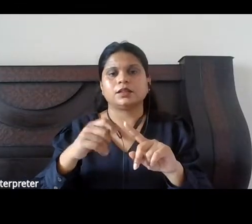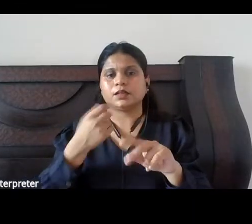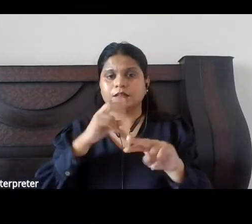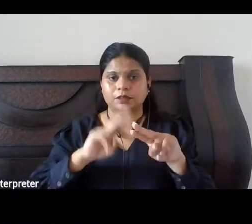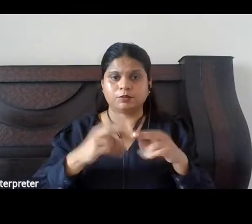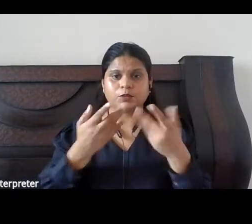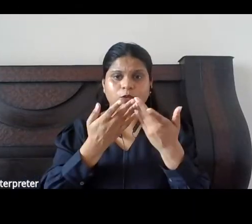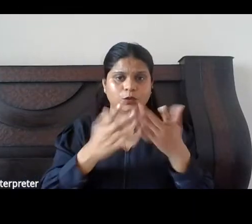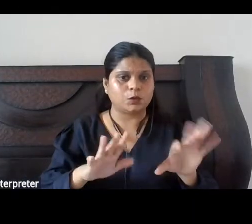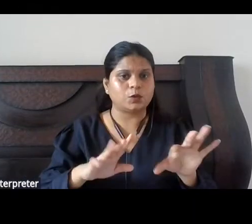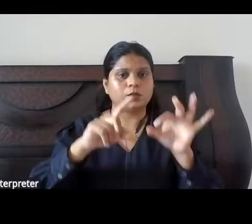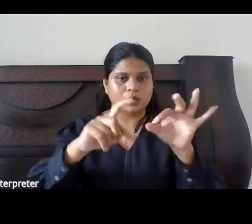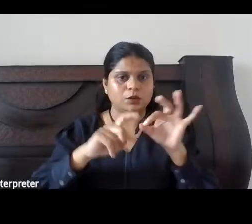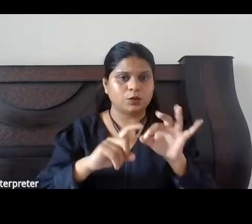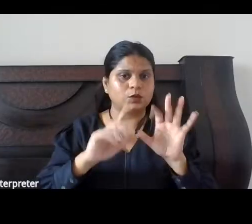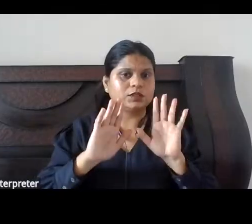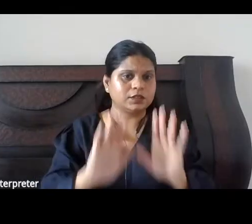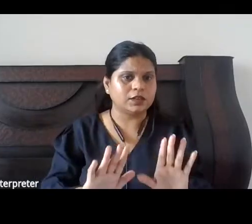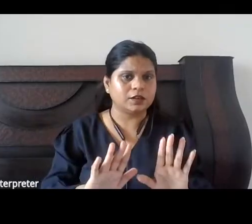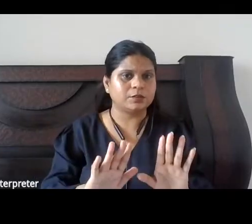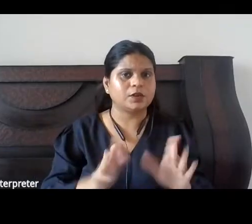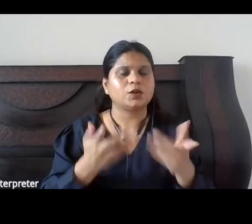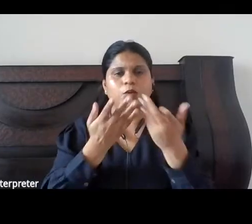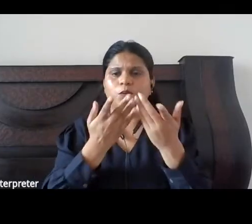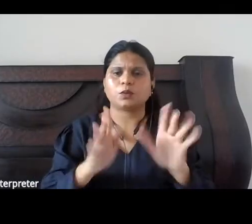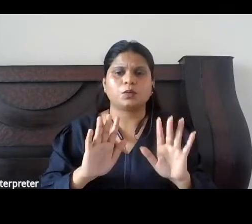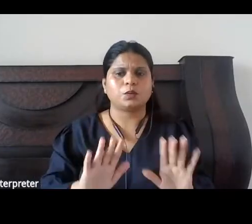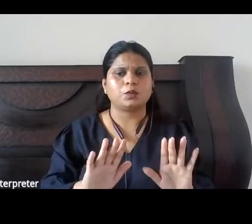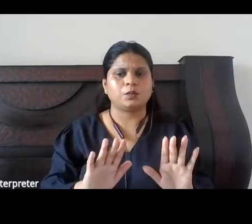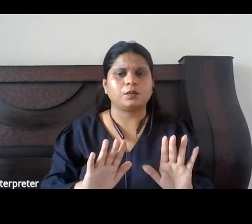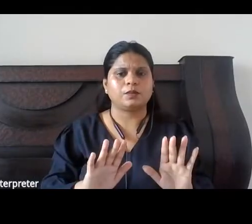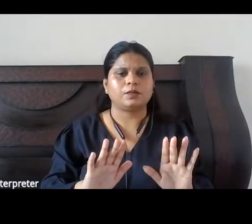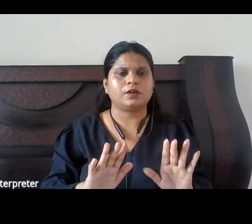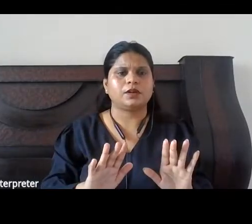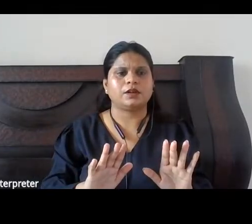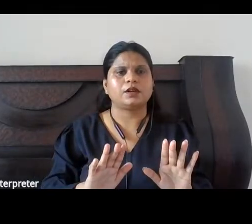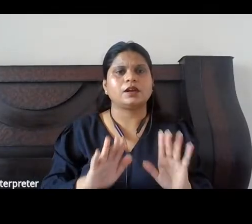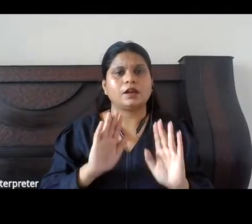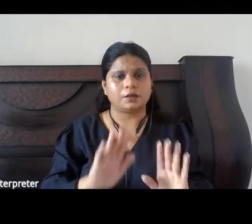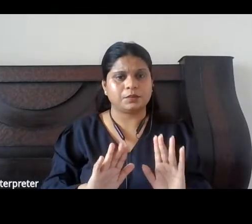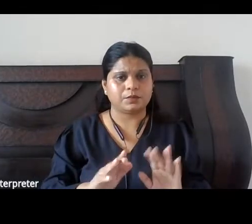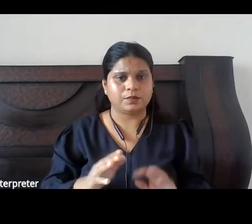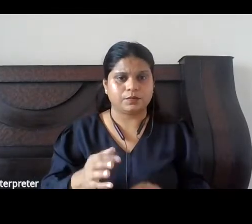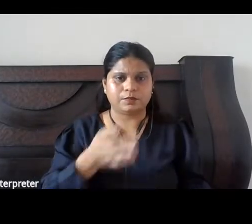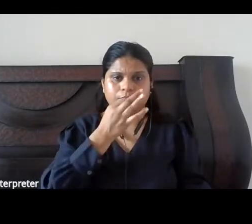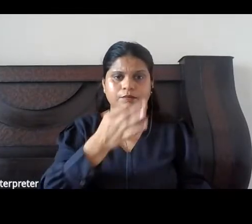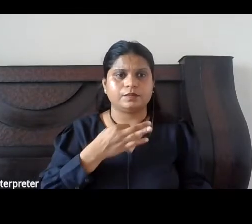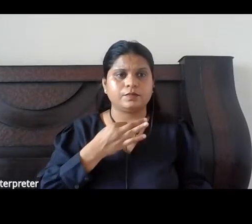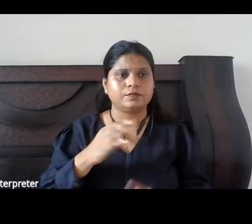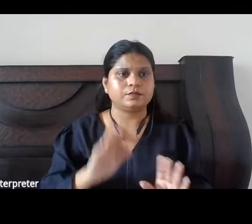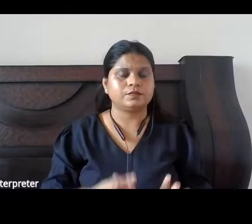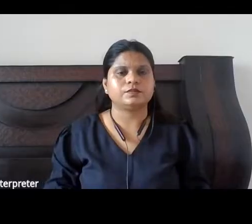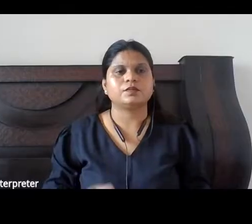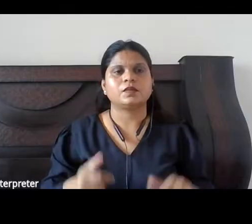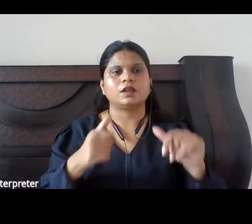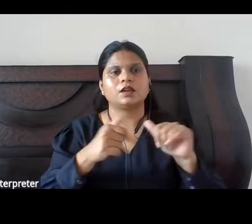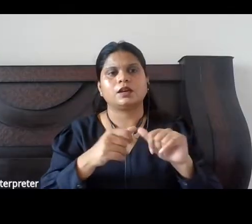of these four people or any comment in general, would be happy to. Yeah. Yes, Ashutosh.